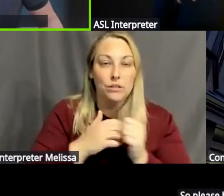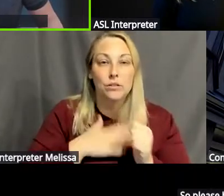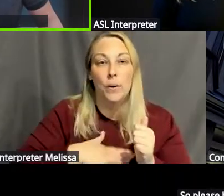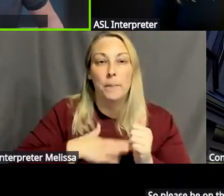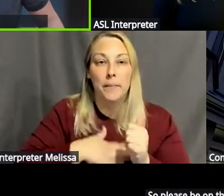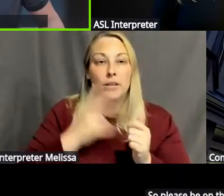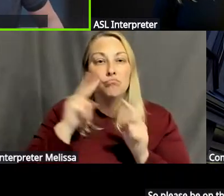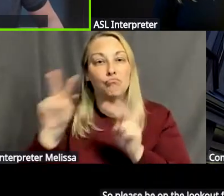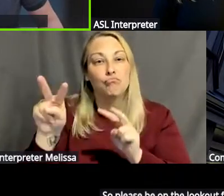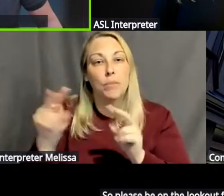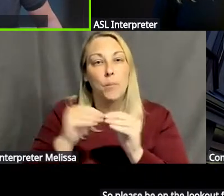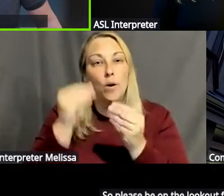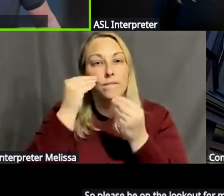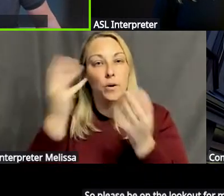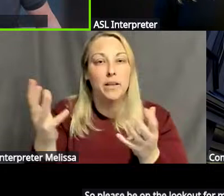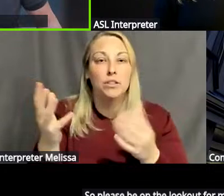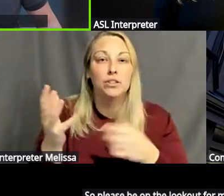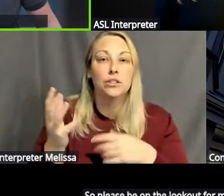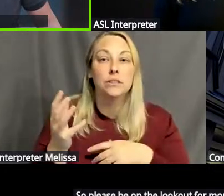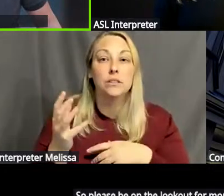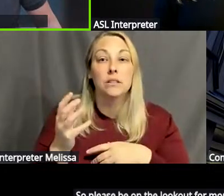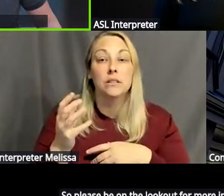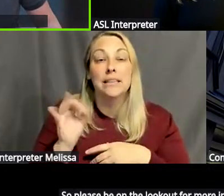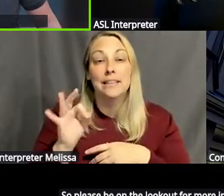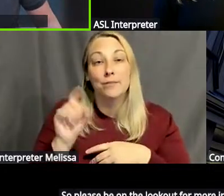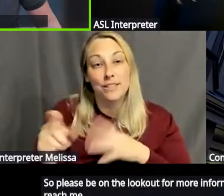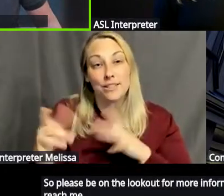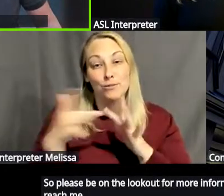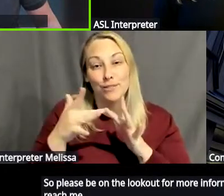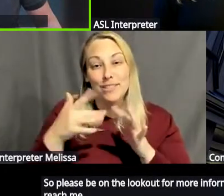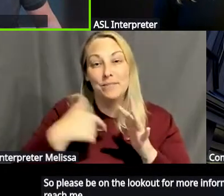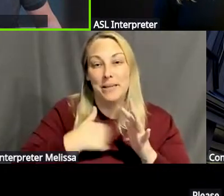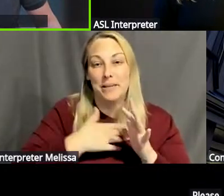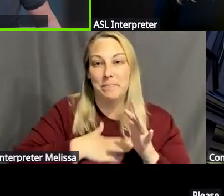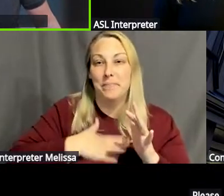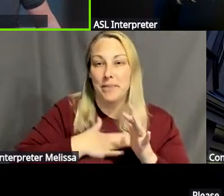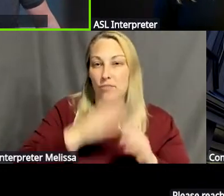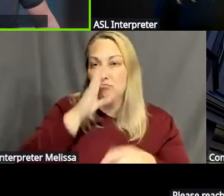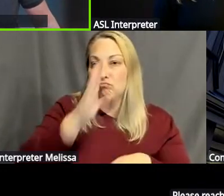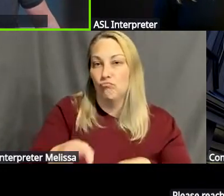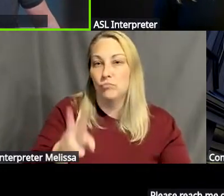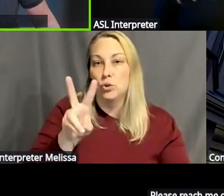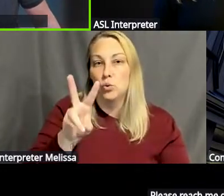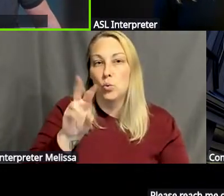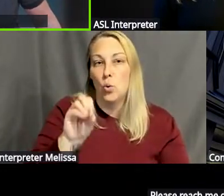information on their visit. If you need to reach me, please reach me directly at